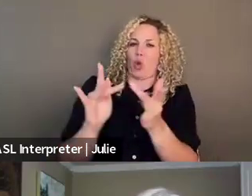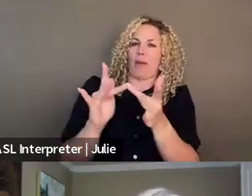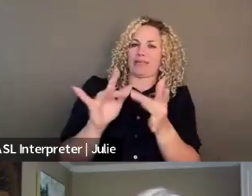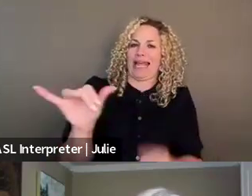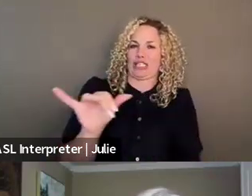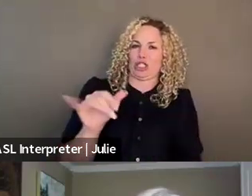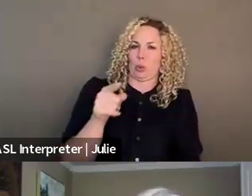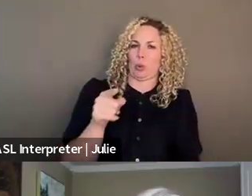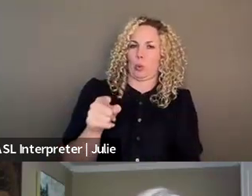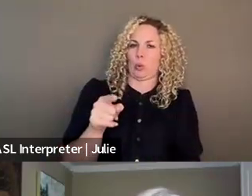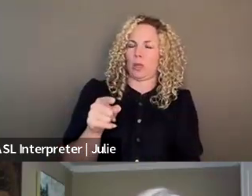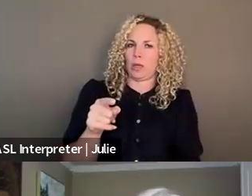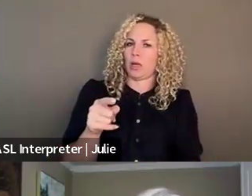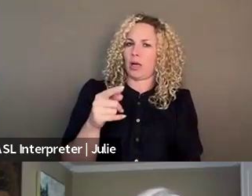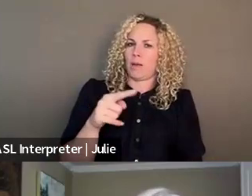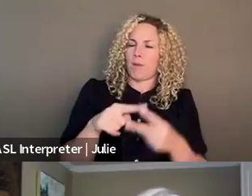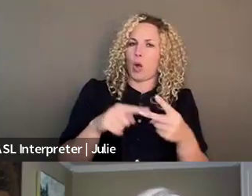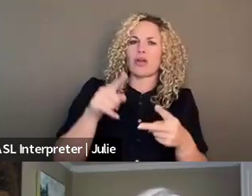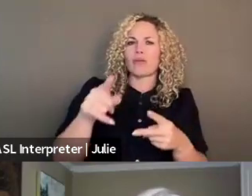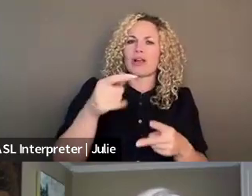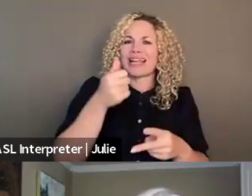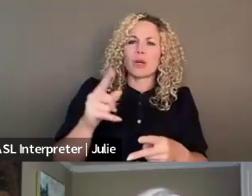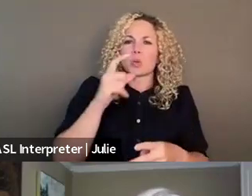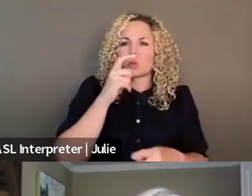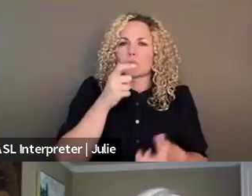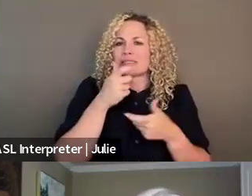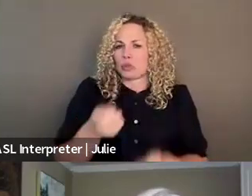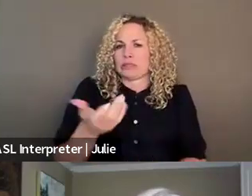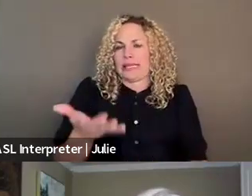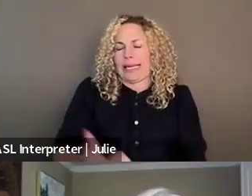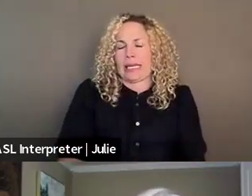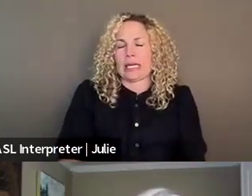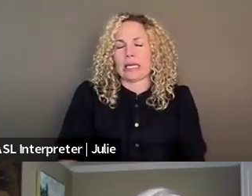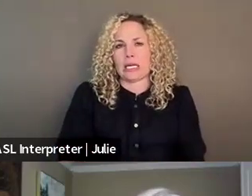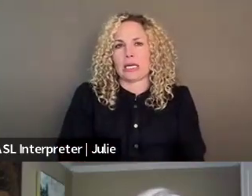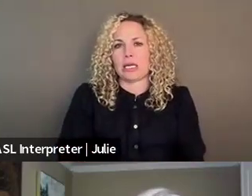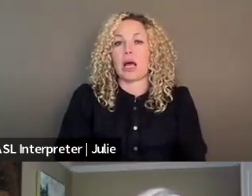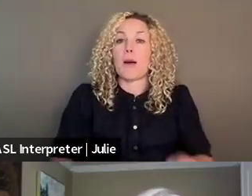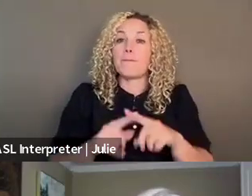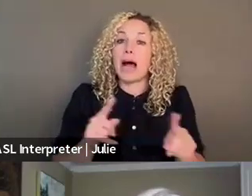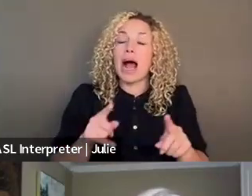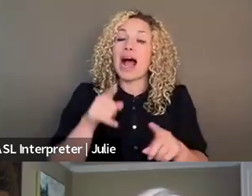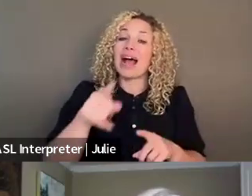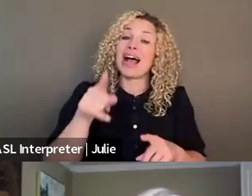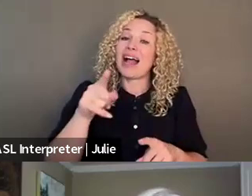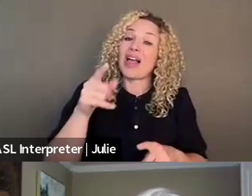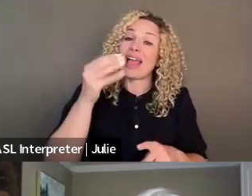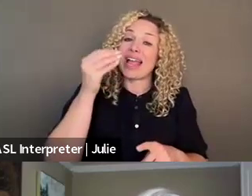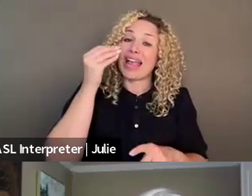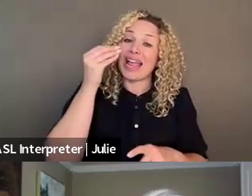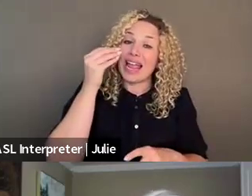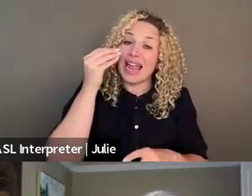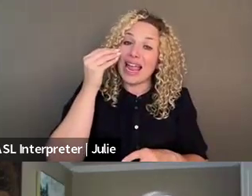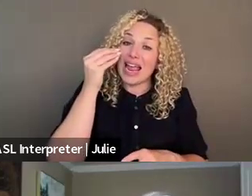here again for anybody who's interested in it. But the information looks